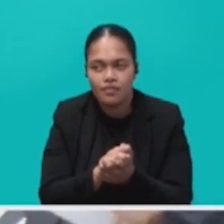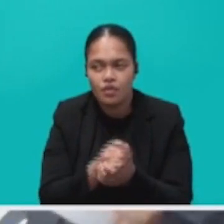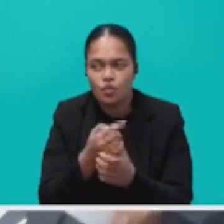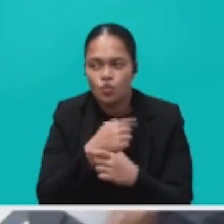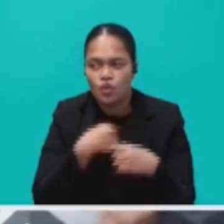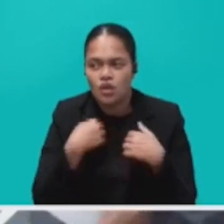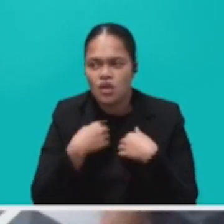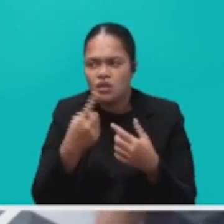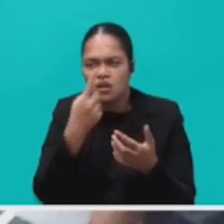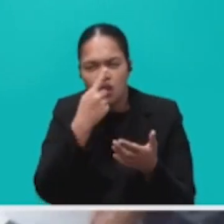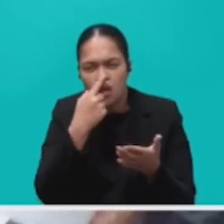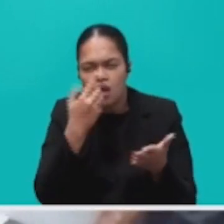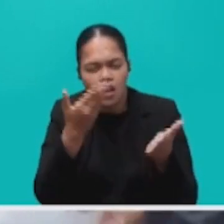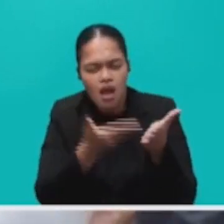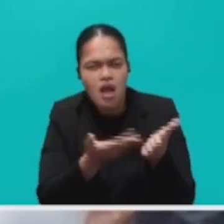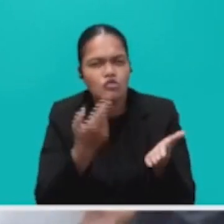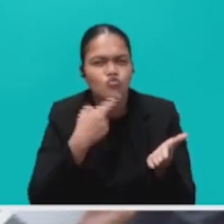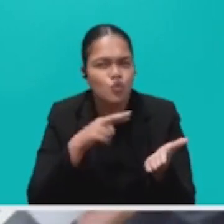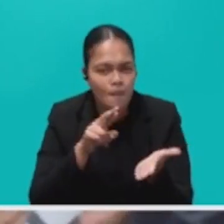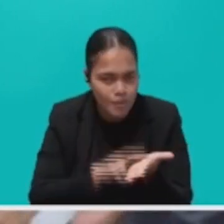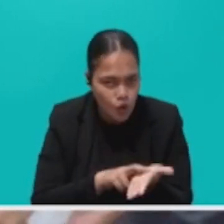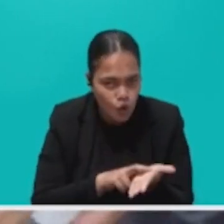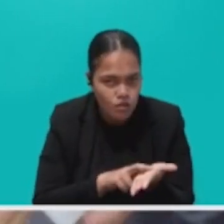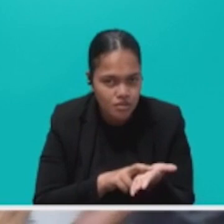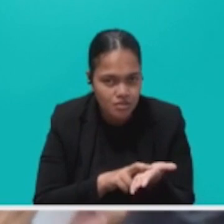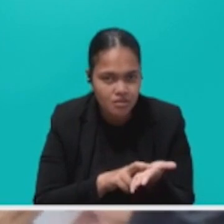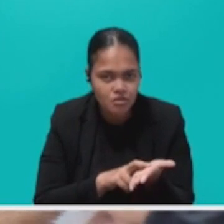reports. We're looking at